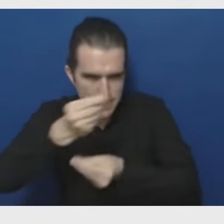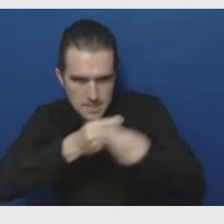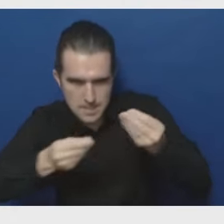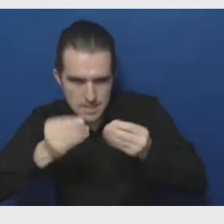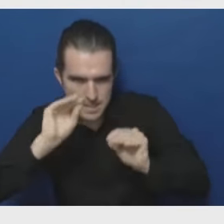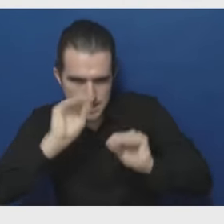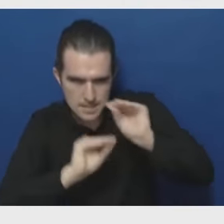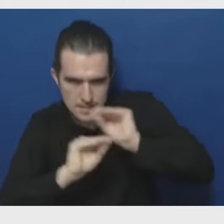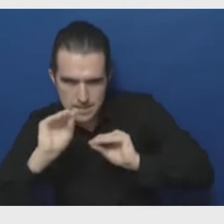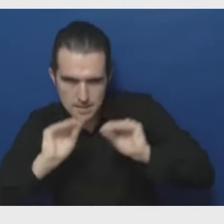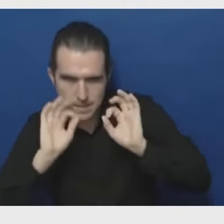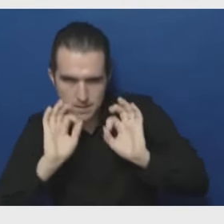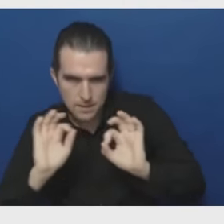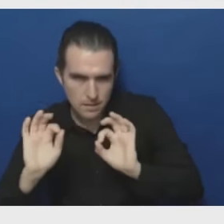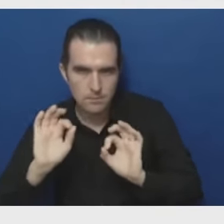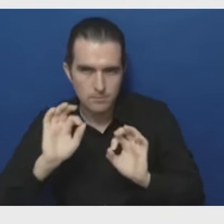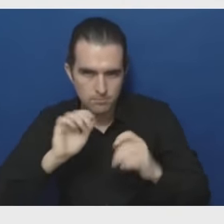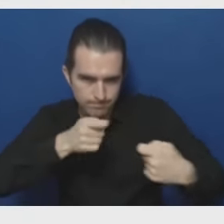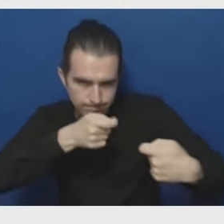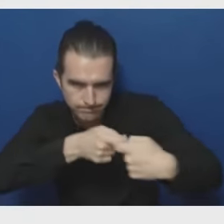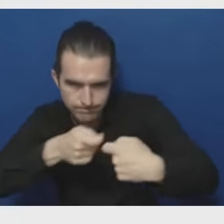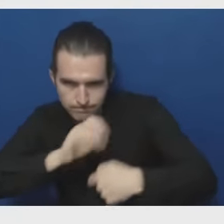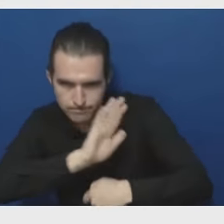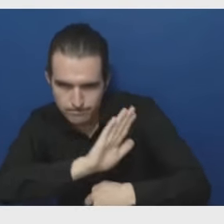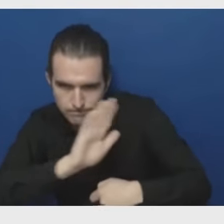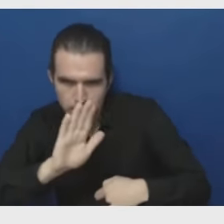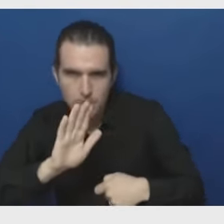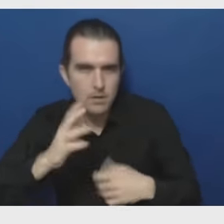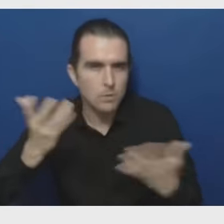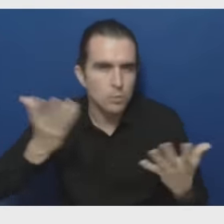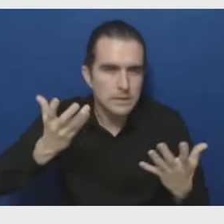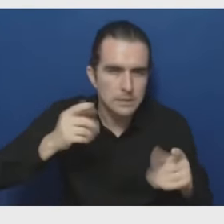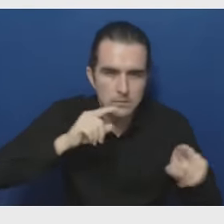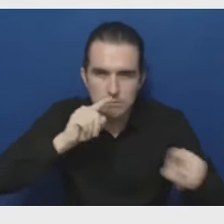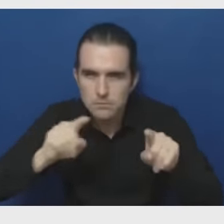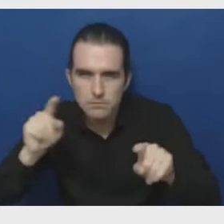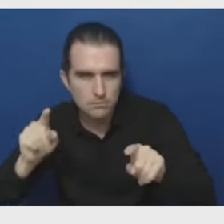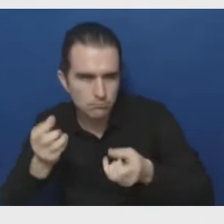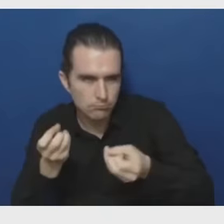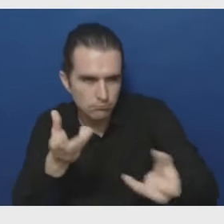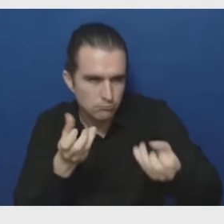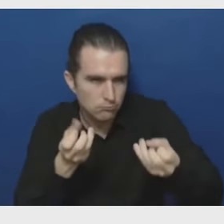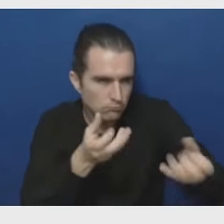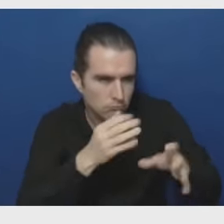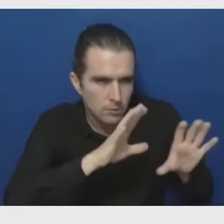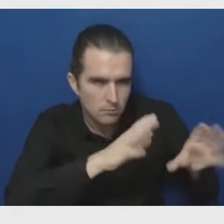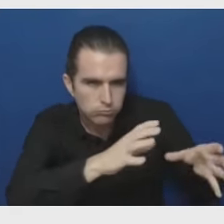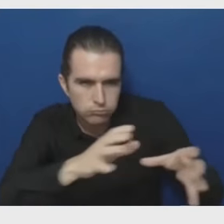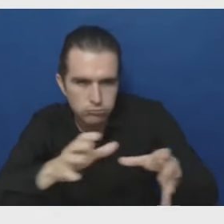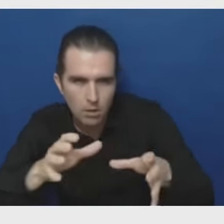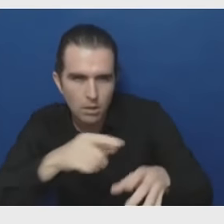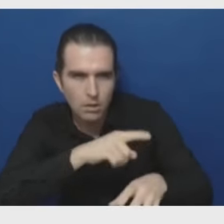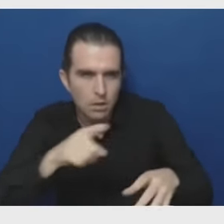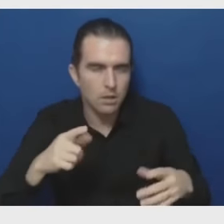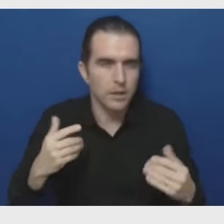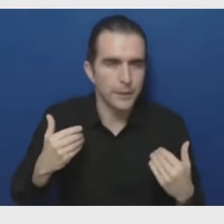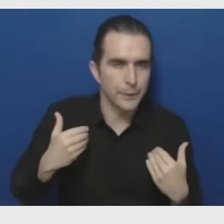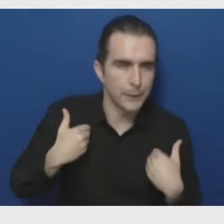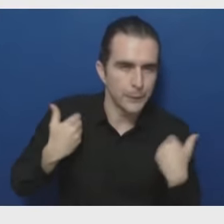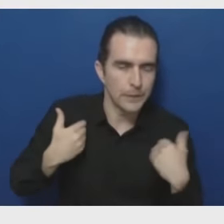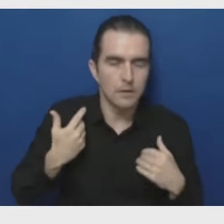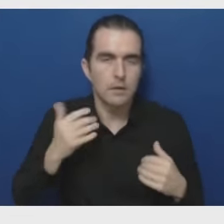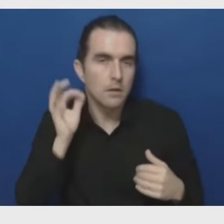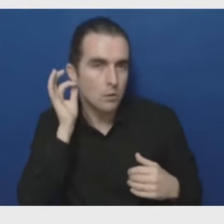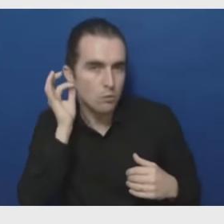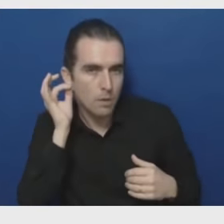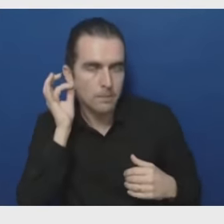I mean strong inbuilt accountability and transparency checks that would actually rekindle and strengthen trust building in